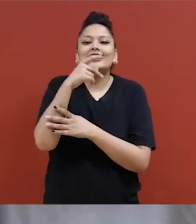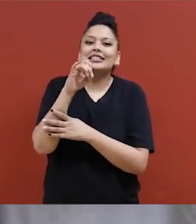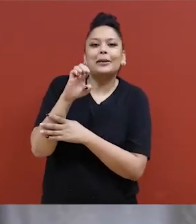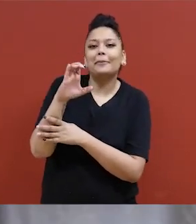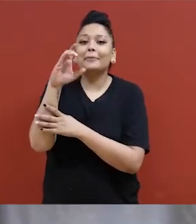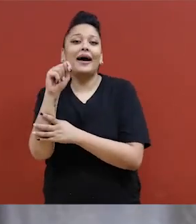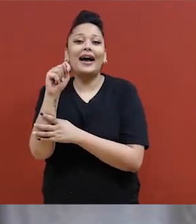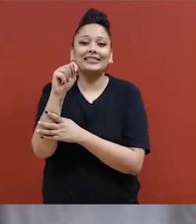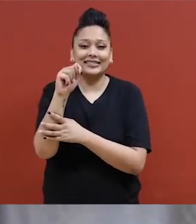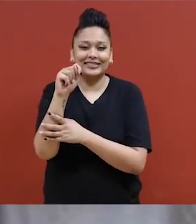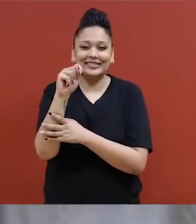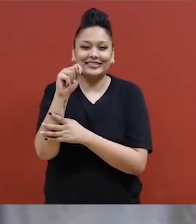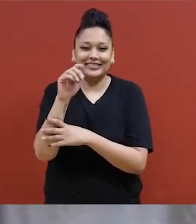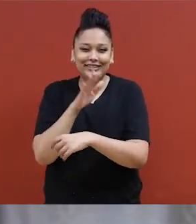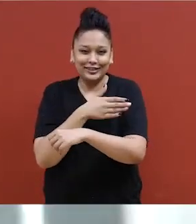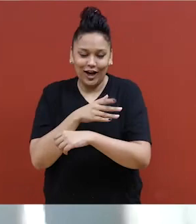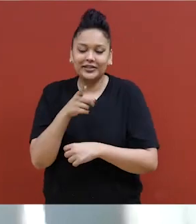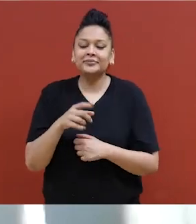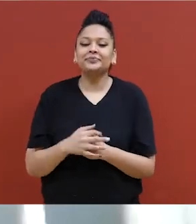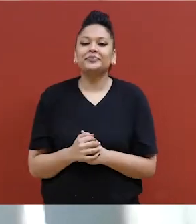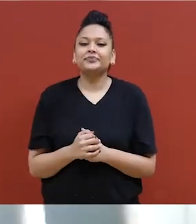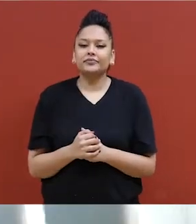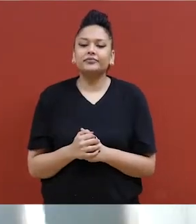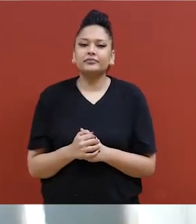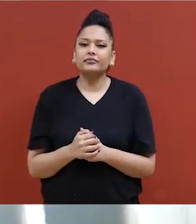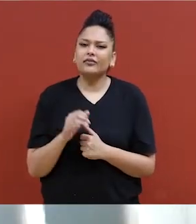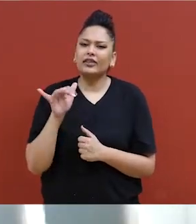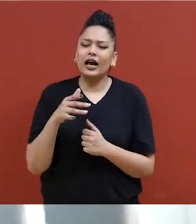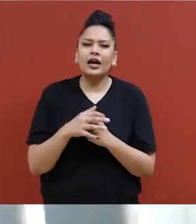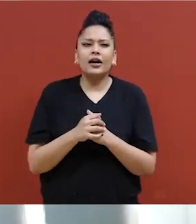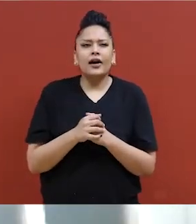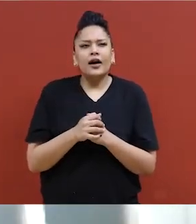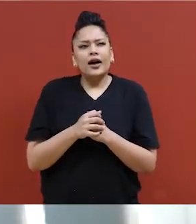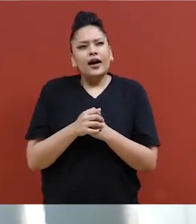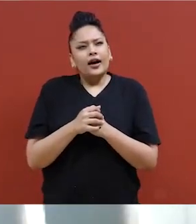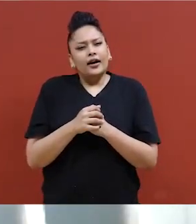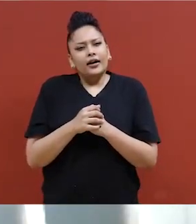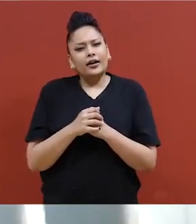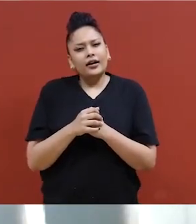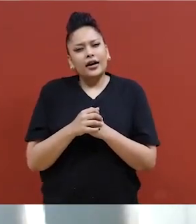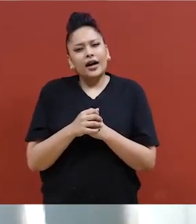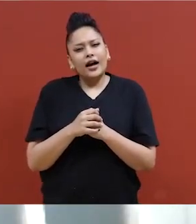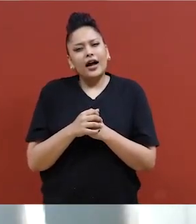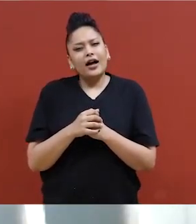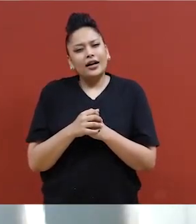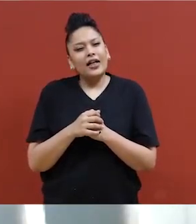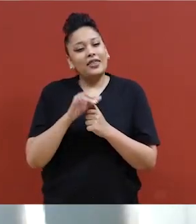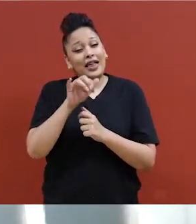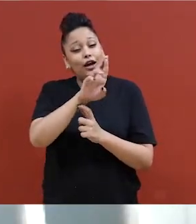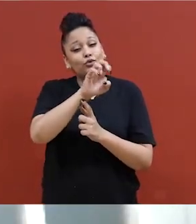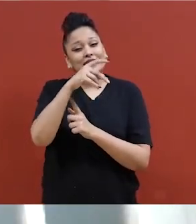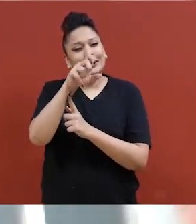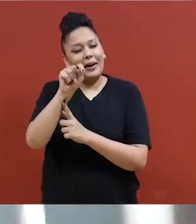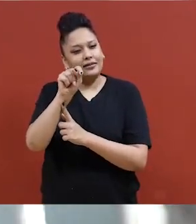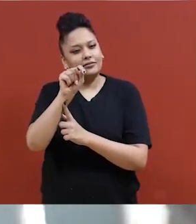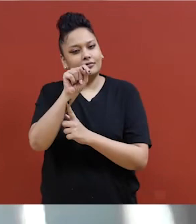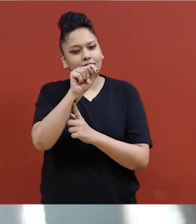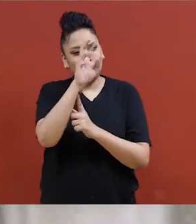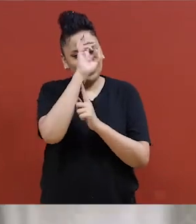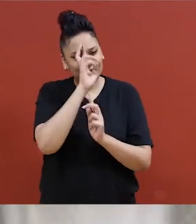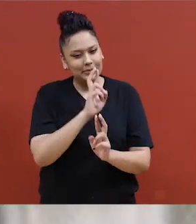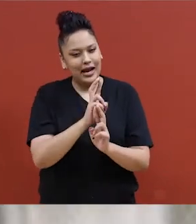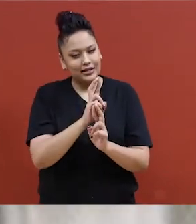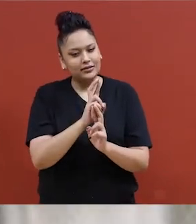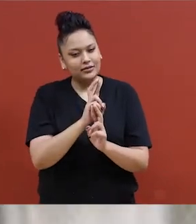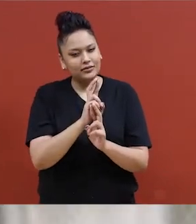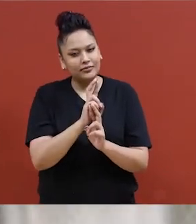right? Respect. And so I was like, this is what it means to me.